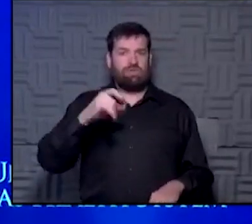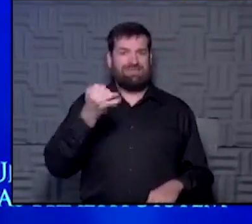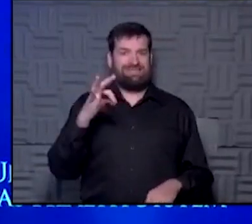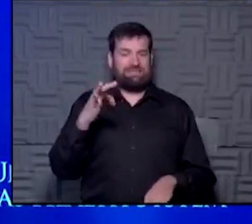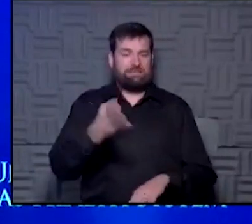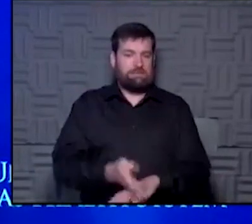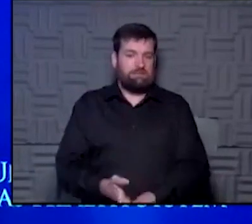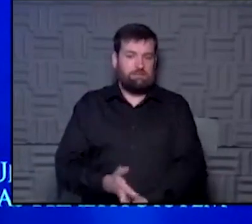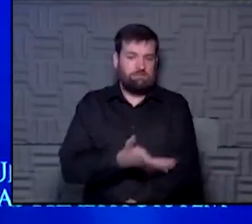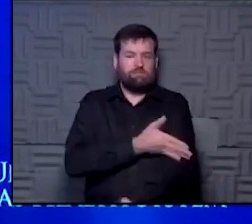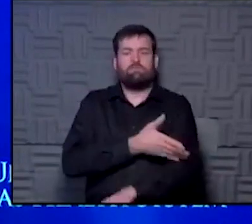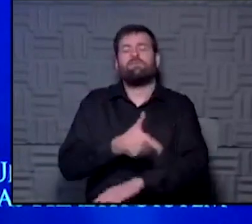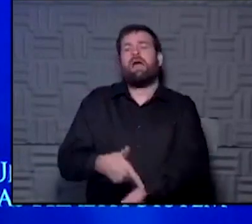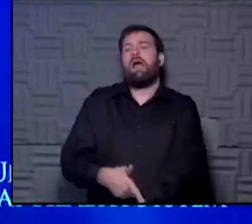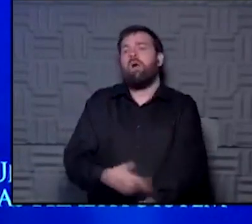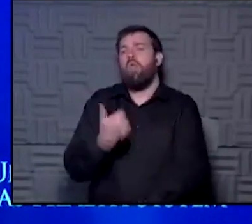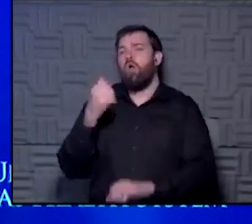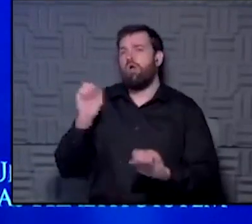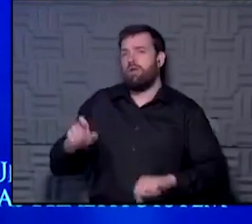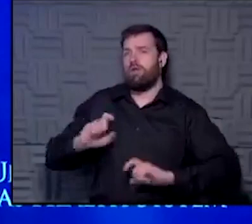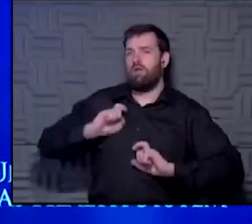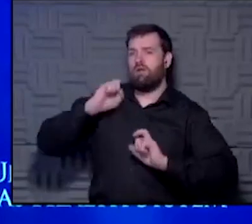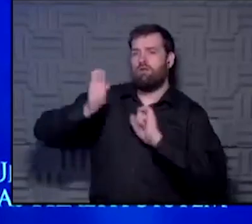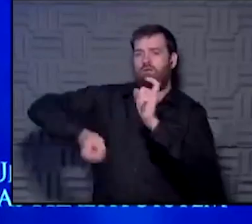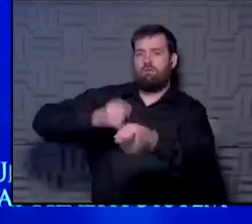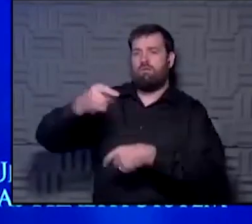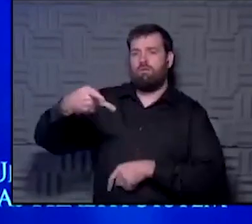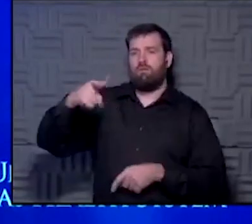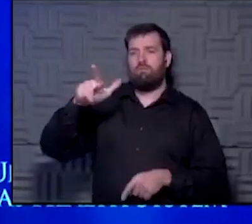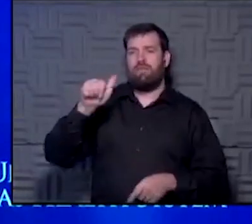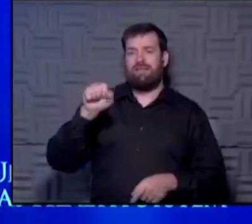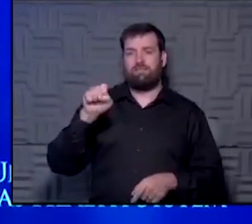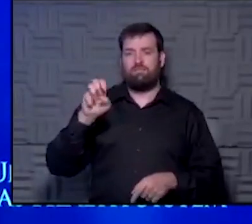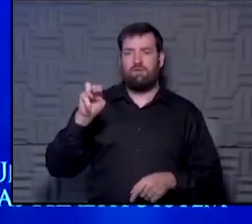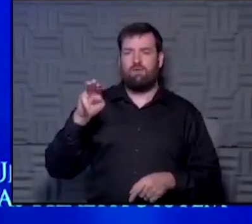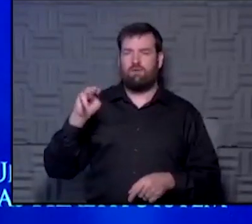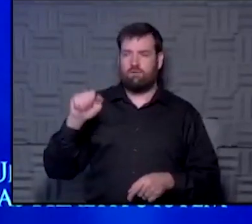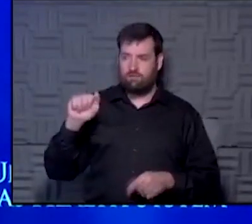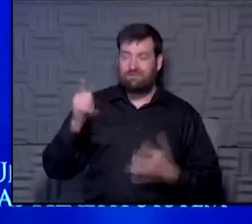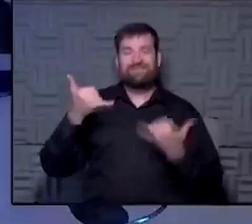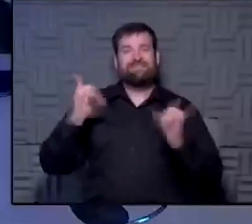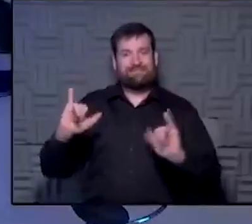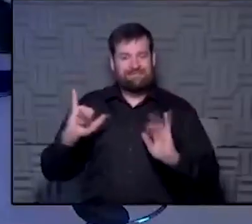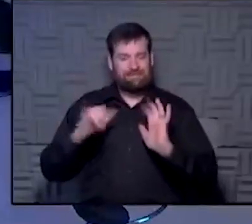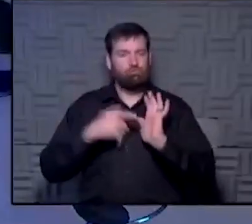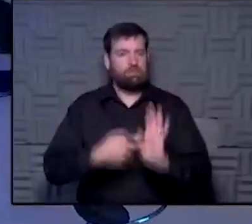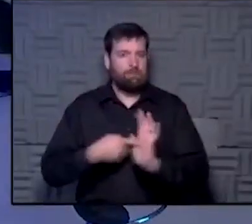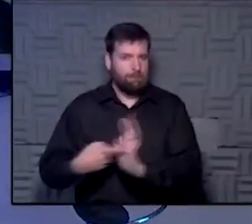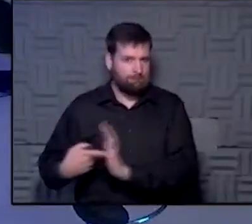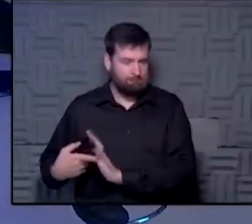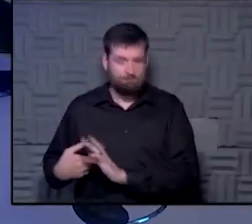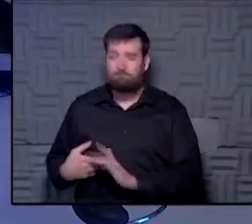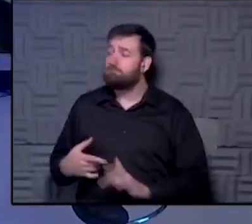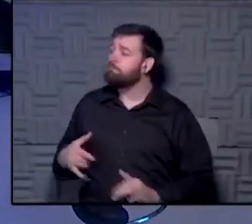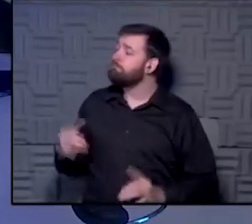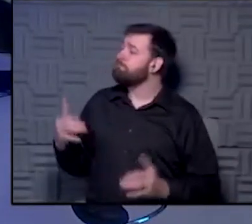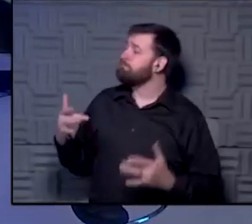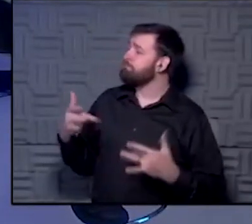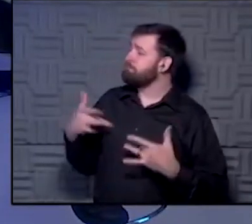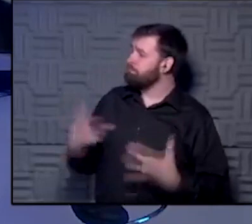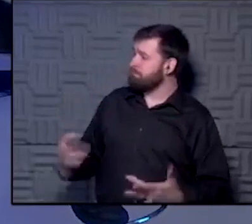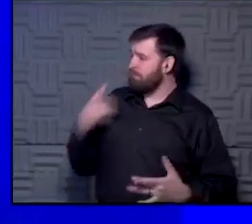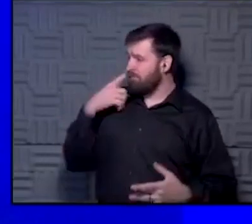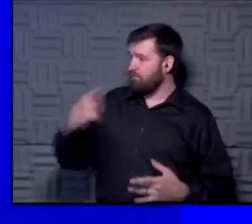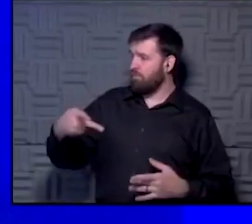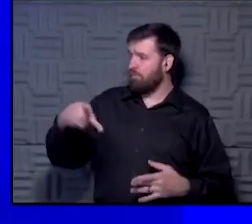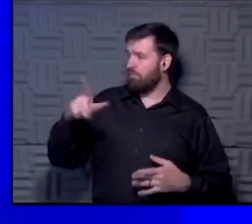to offer our plasma? We're still experiencing some lingering effects. Oh, that's a good question. Yeah. Well, in general, for